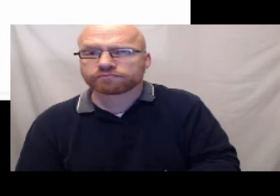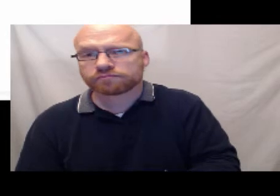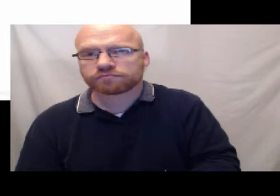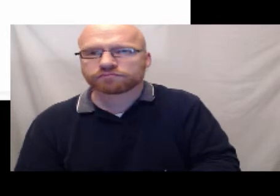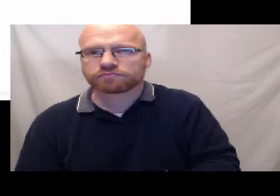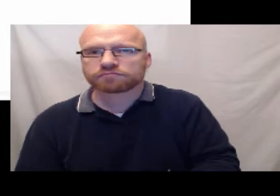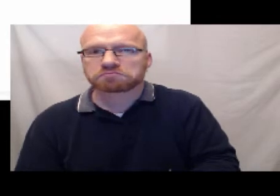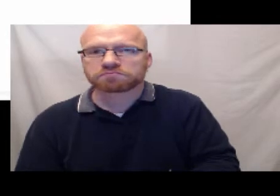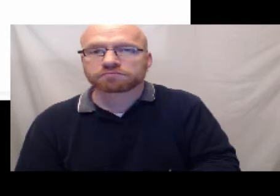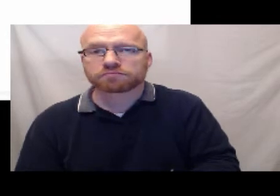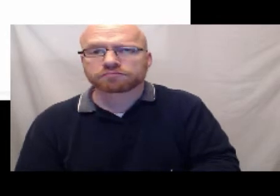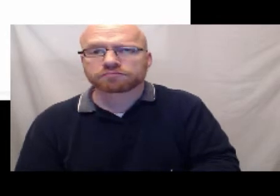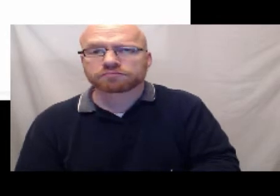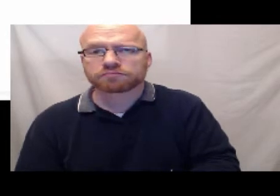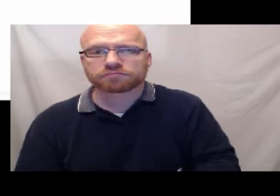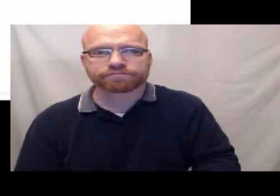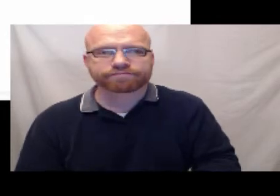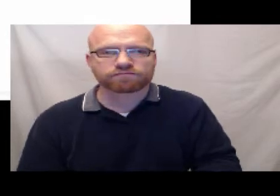20.